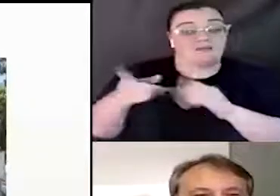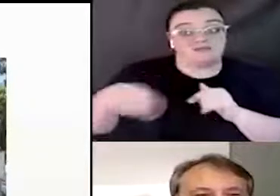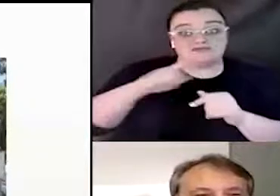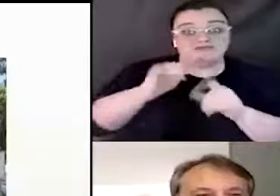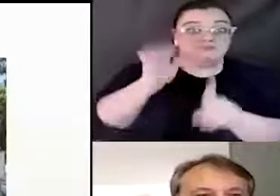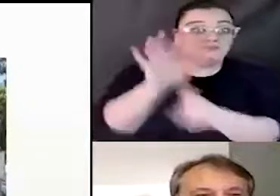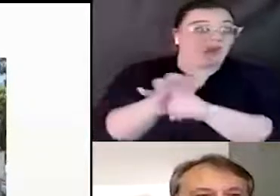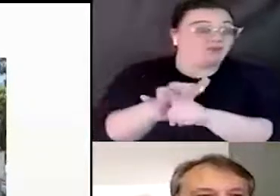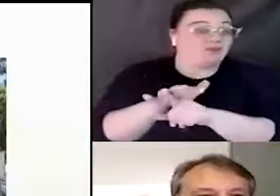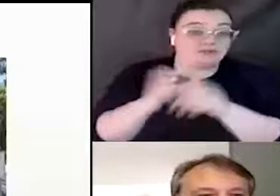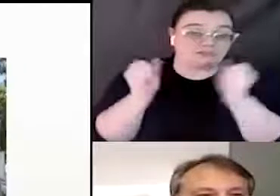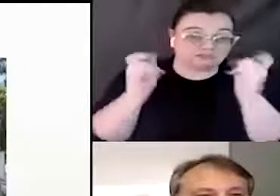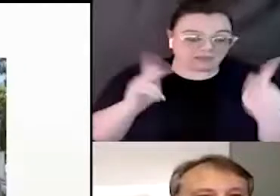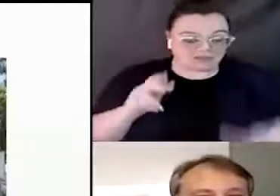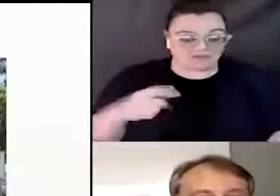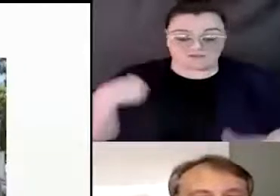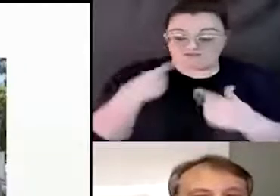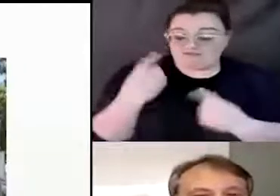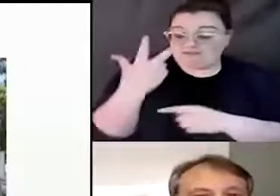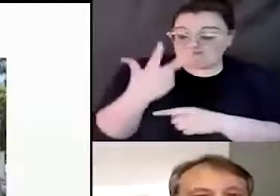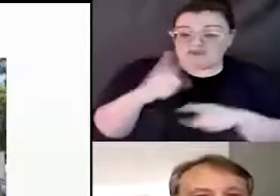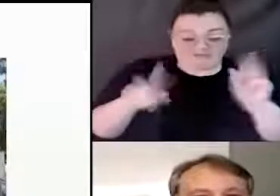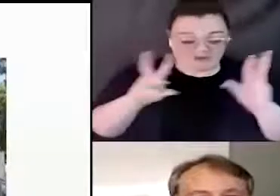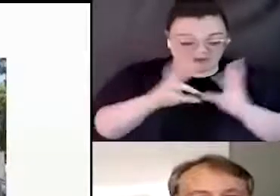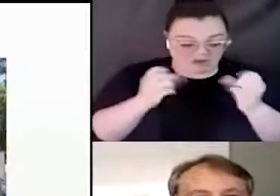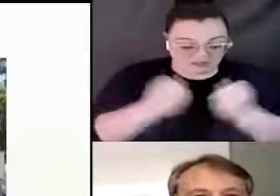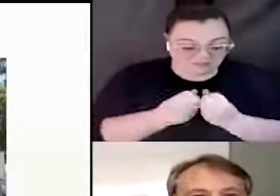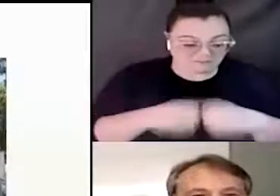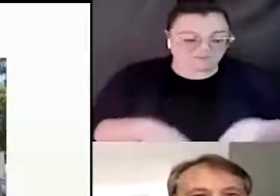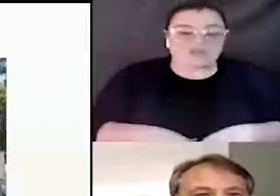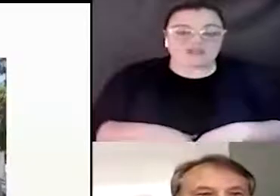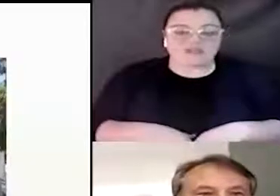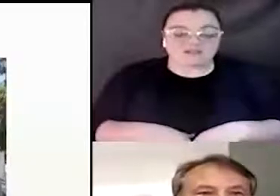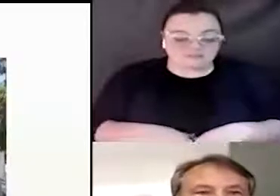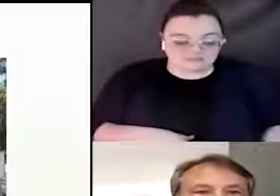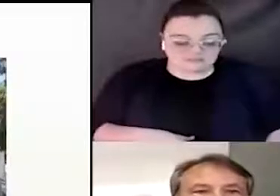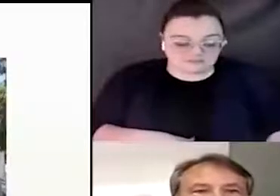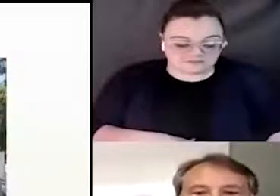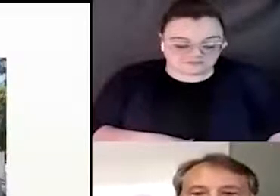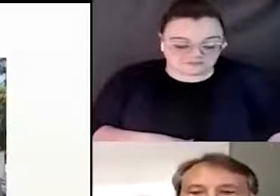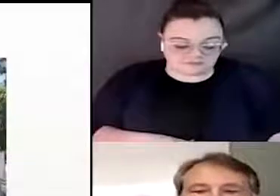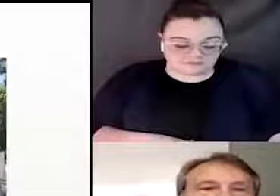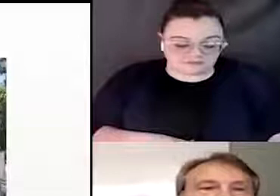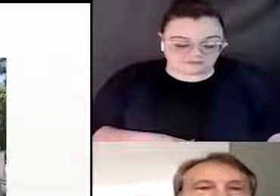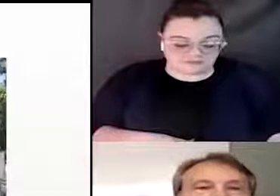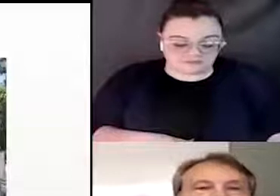popular. We've done 3 of them so far, and we have a 4th one coming up in September. Next slide.